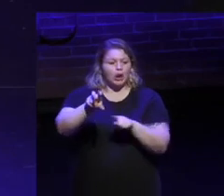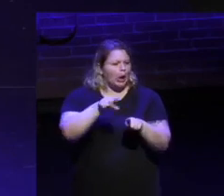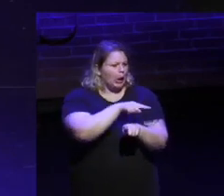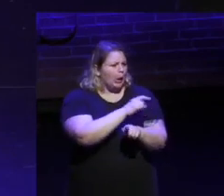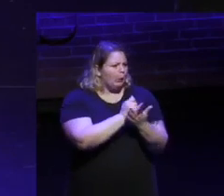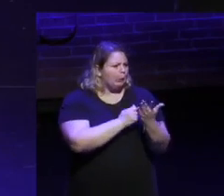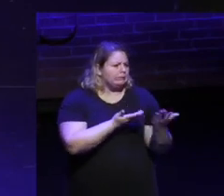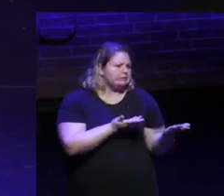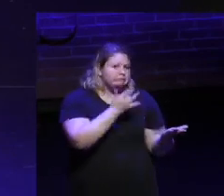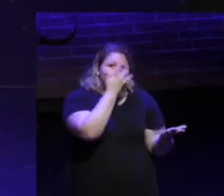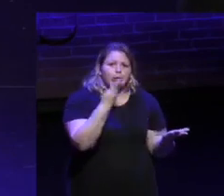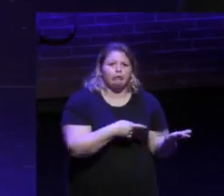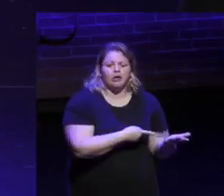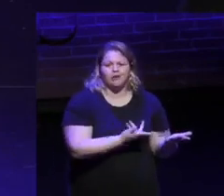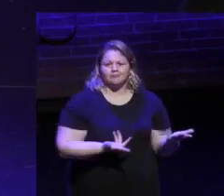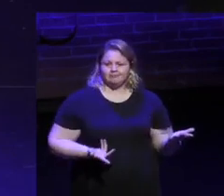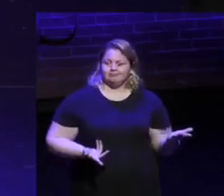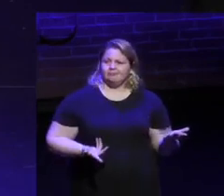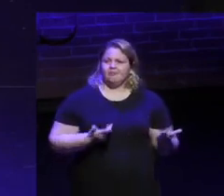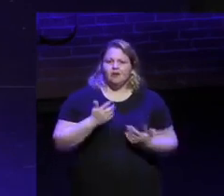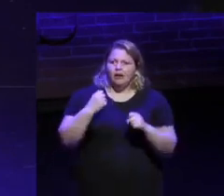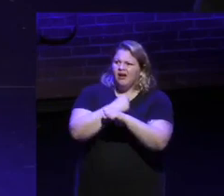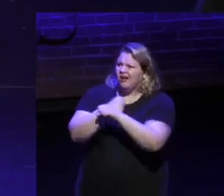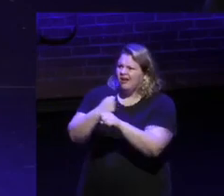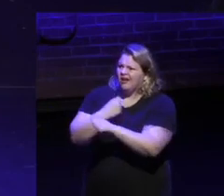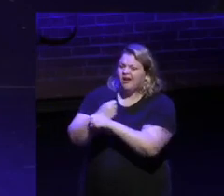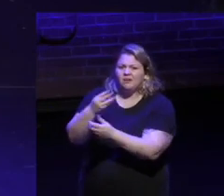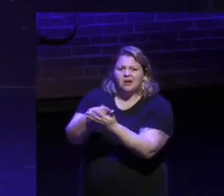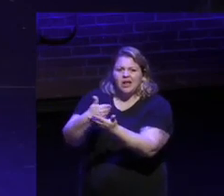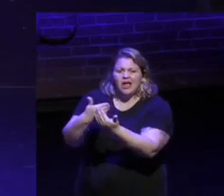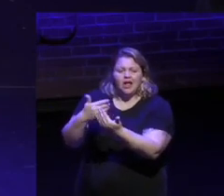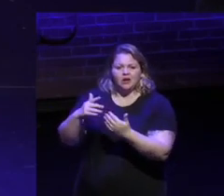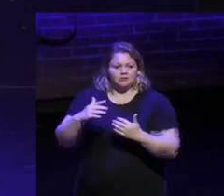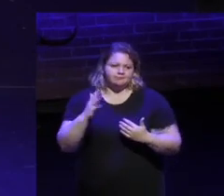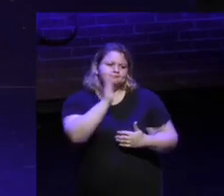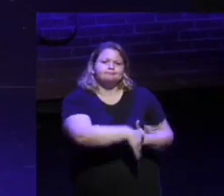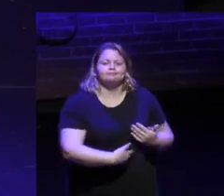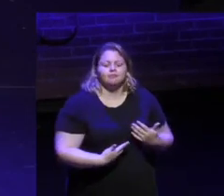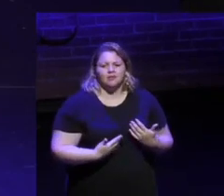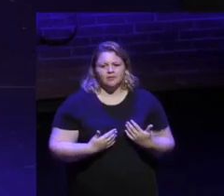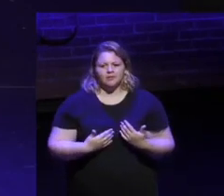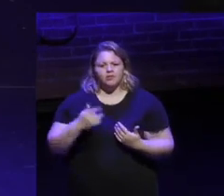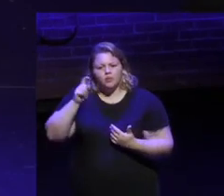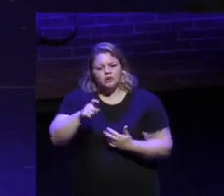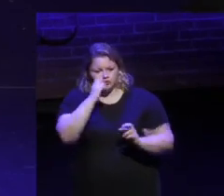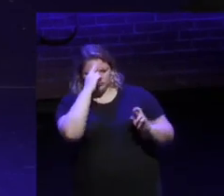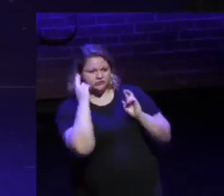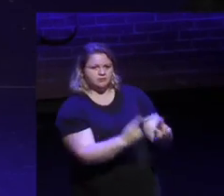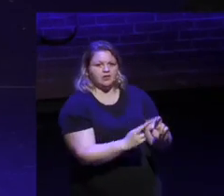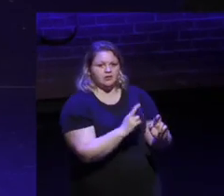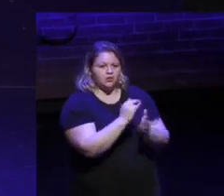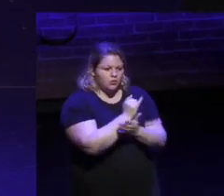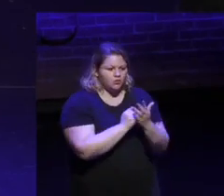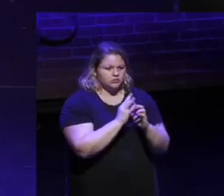in. I'd love to be in a place, in a position where we're not doing that, where we're actually treating art and culture in a respectful industry,